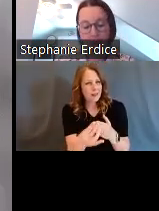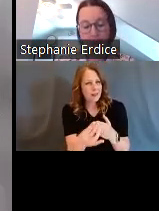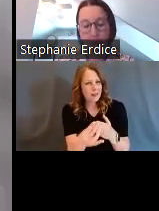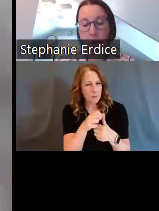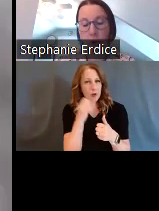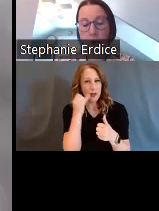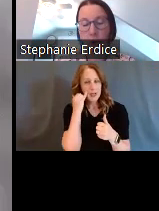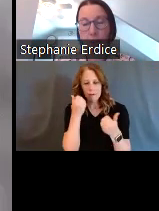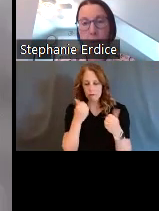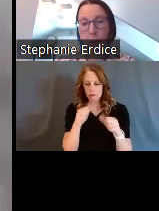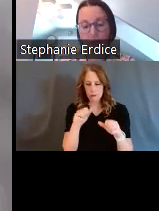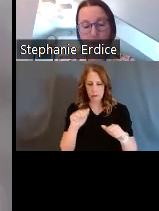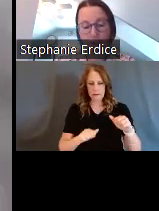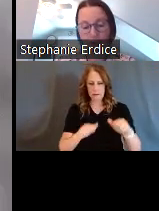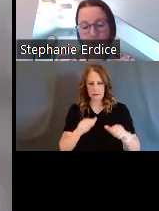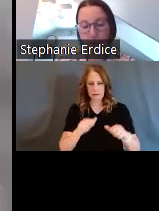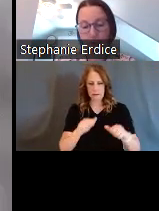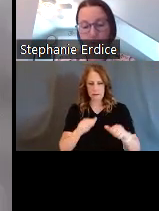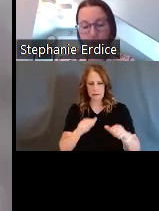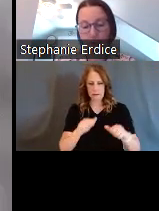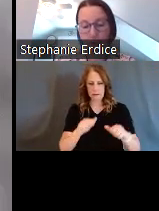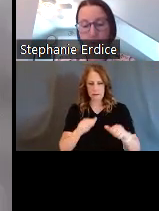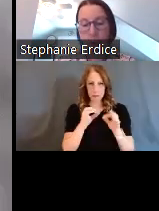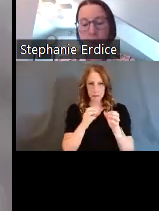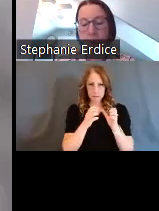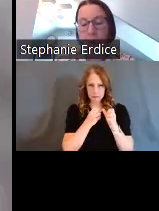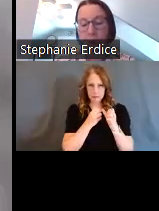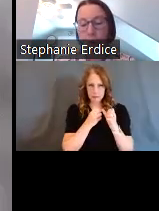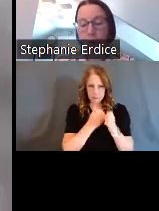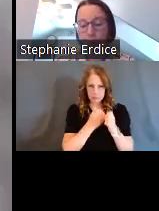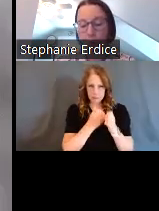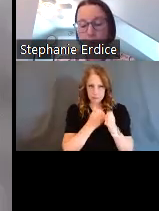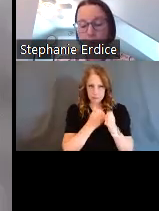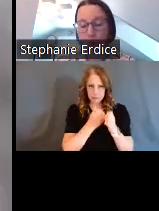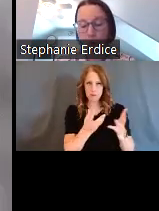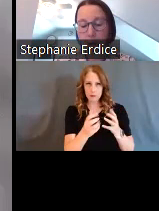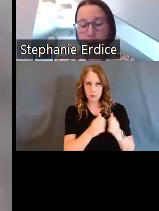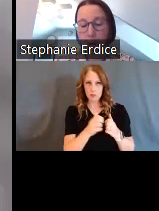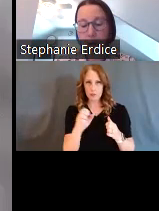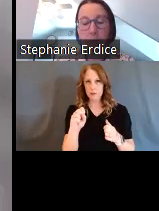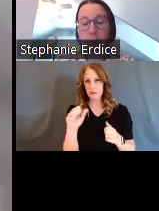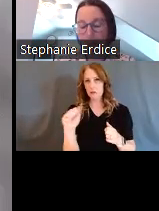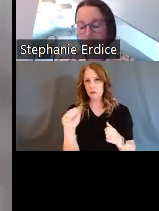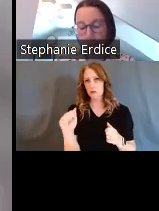ethical decisions regarding working with sexual assault survivors. It's important